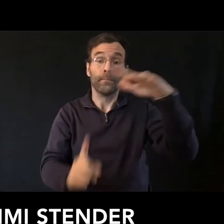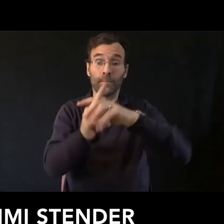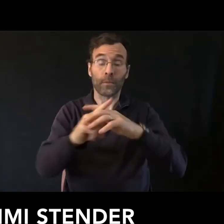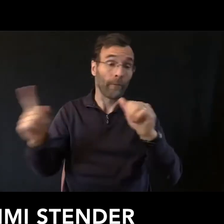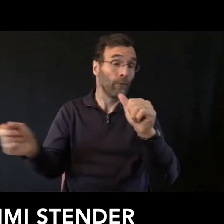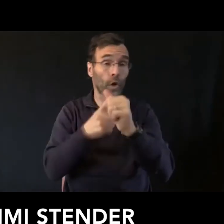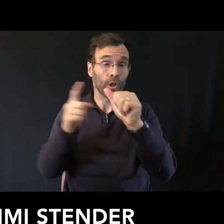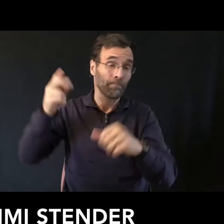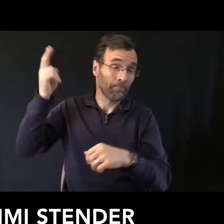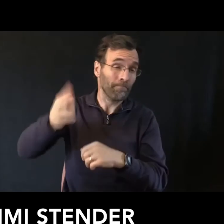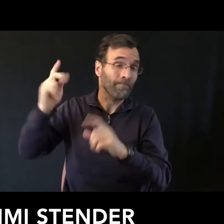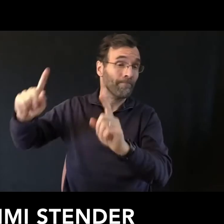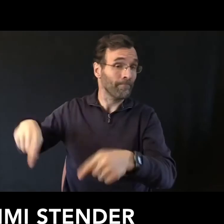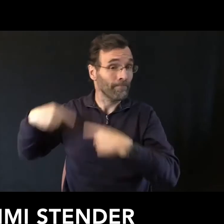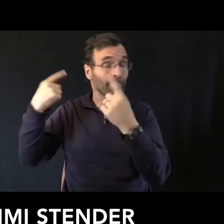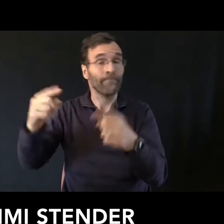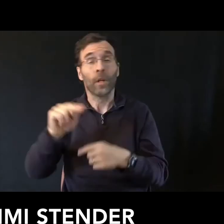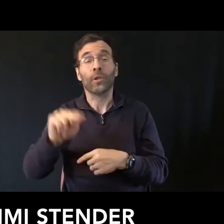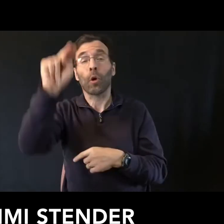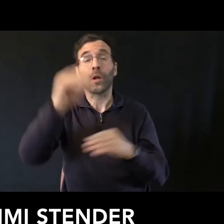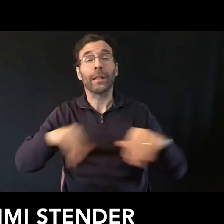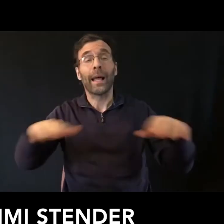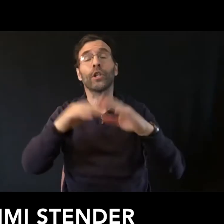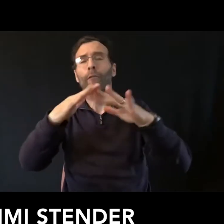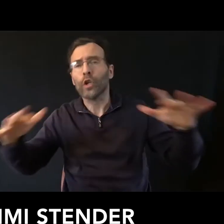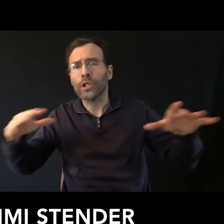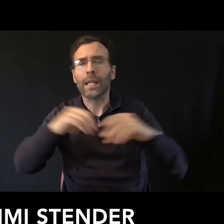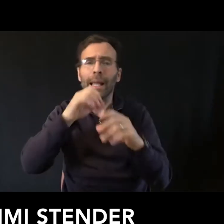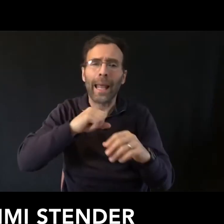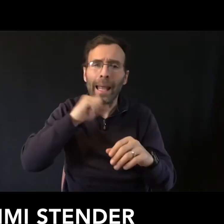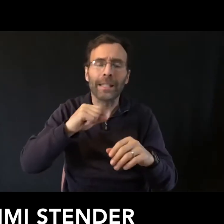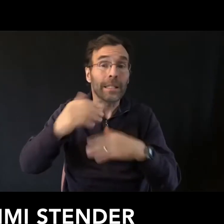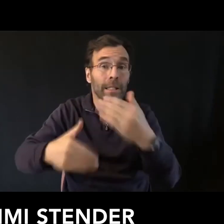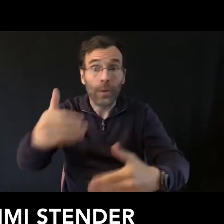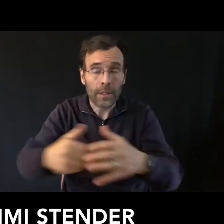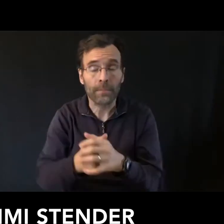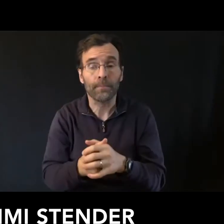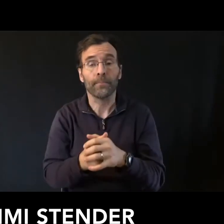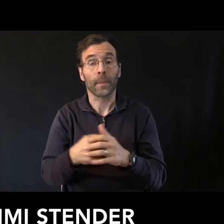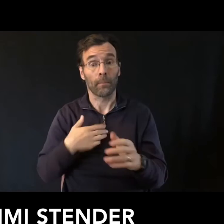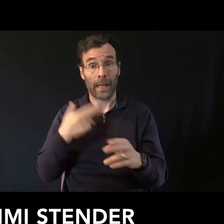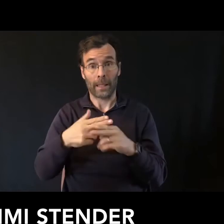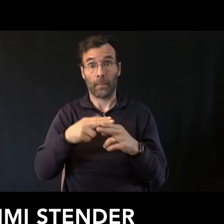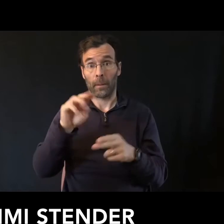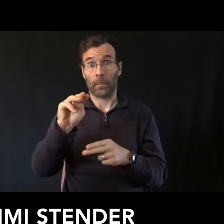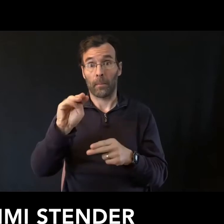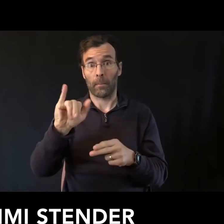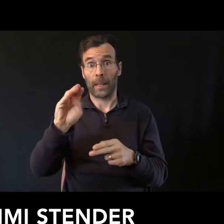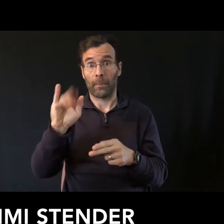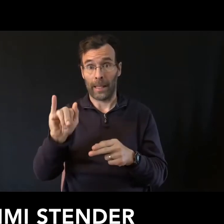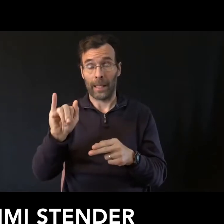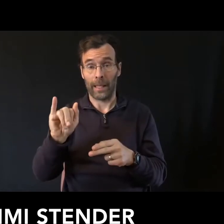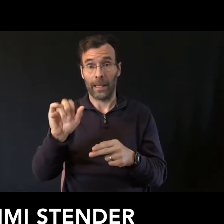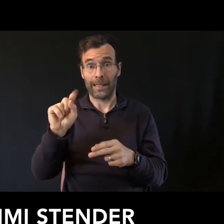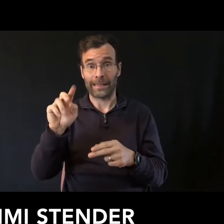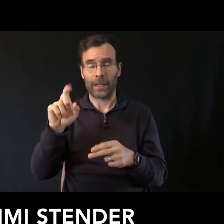ever Northland Diversity and Aging Series event. As Georgia said, I'm Mimi Stender, and I'm thrilled to introduce